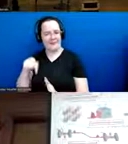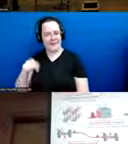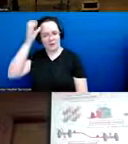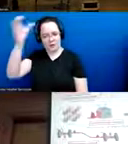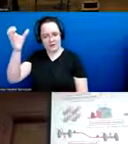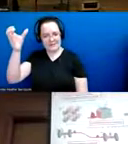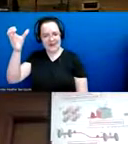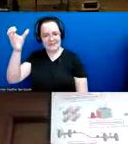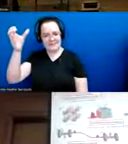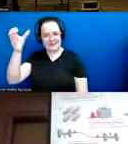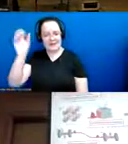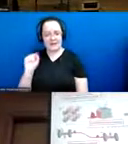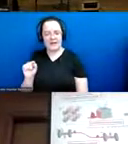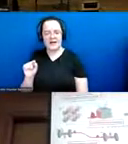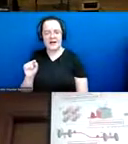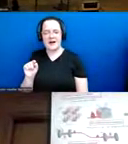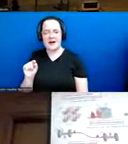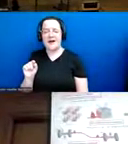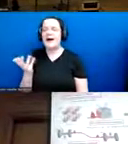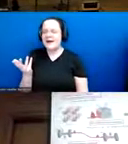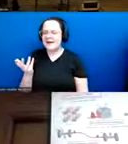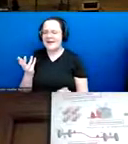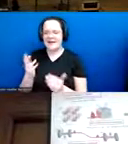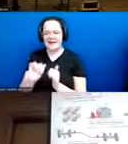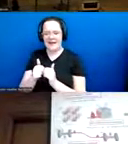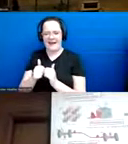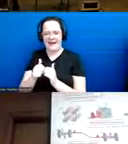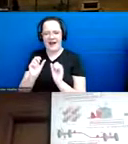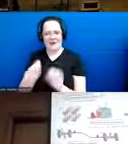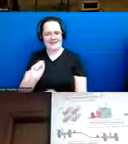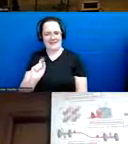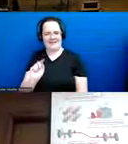concepts. How is an in-stack